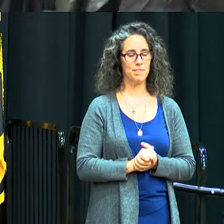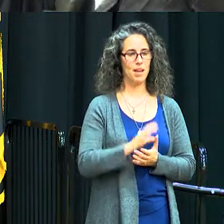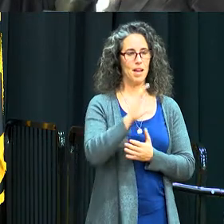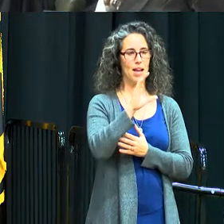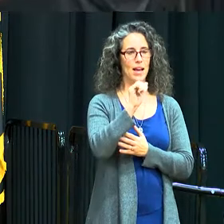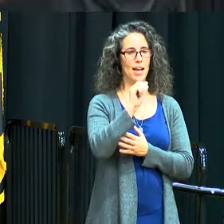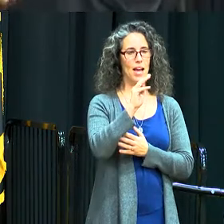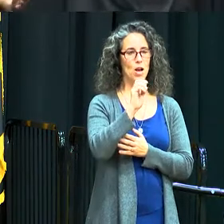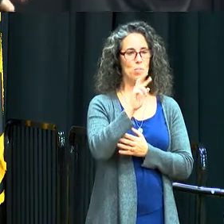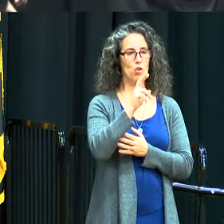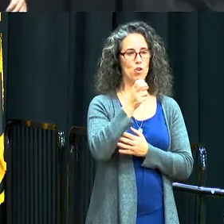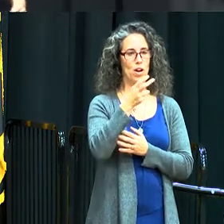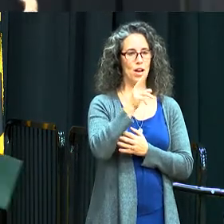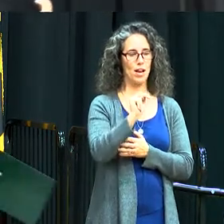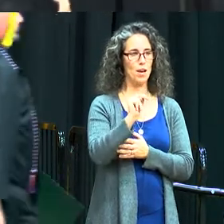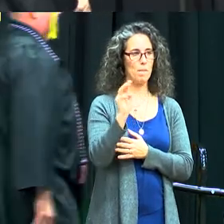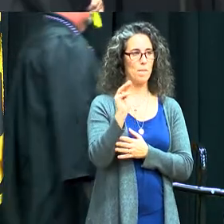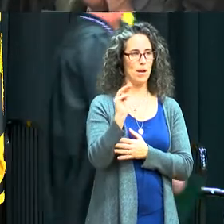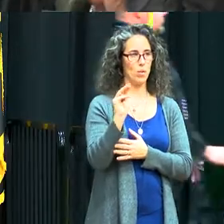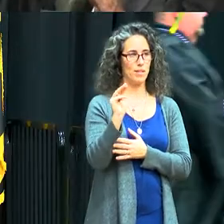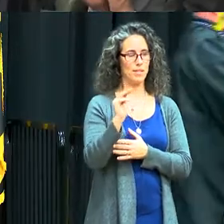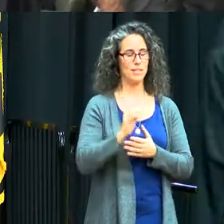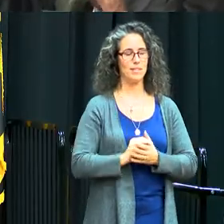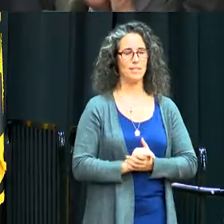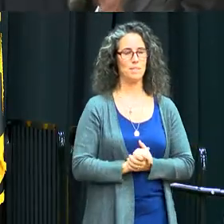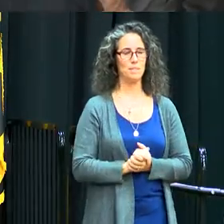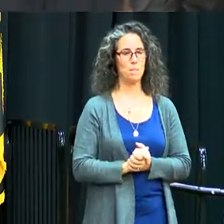Cameron Lee Makowitz.